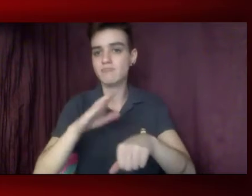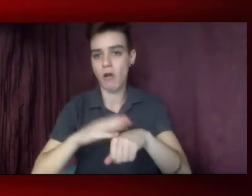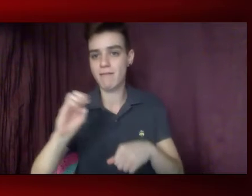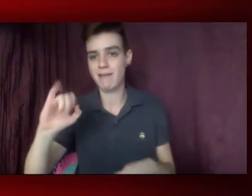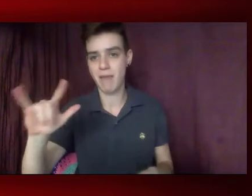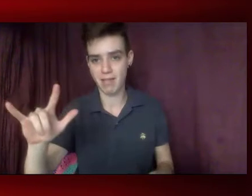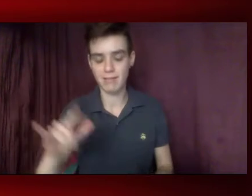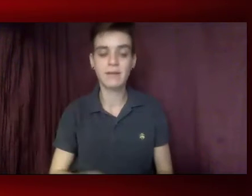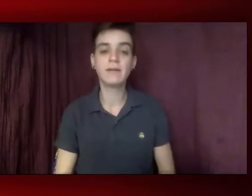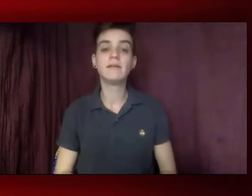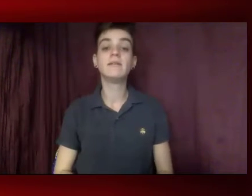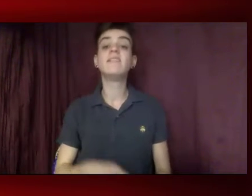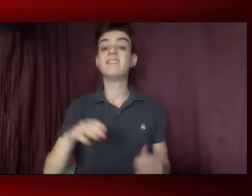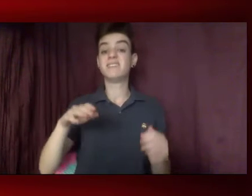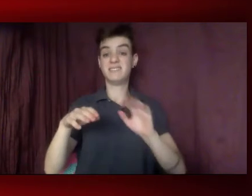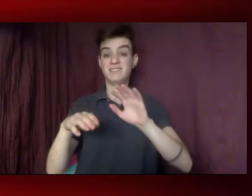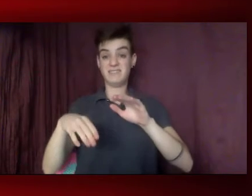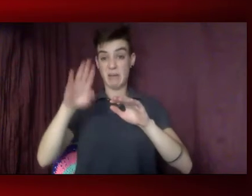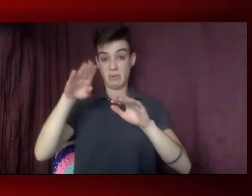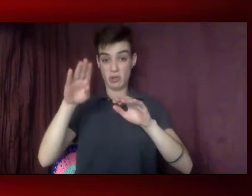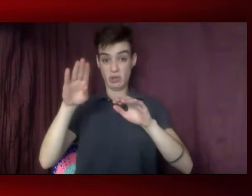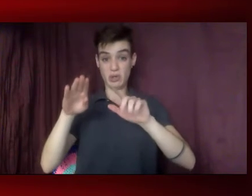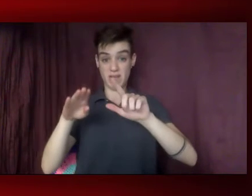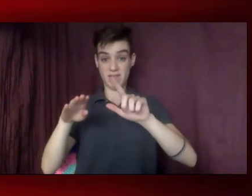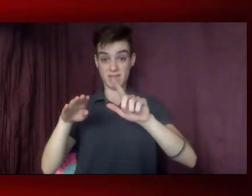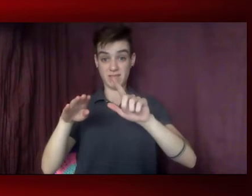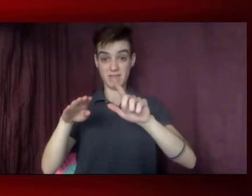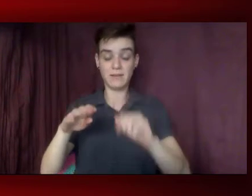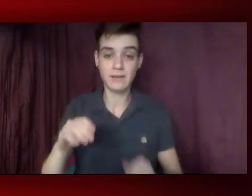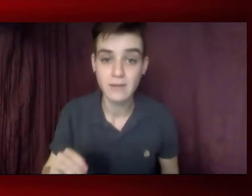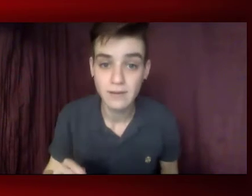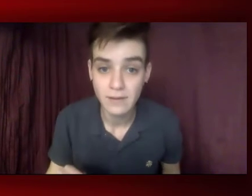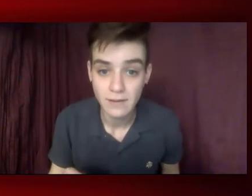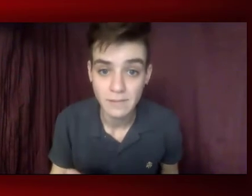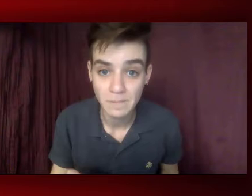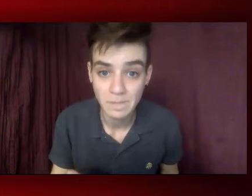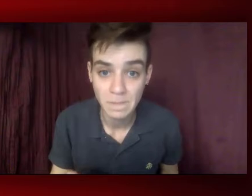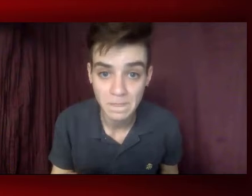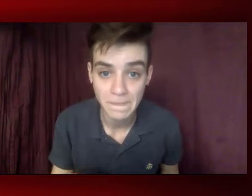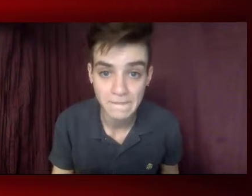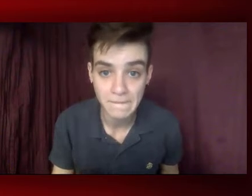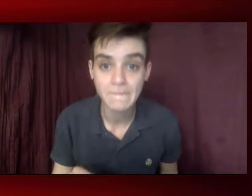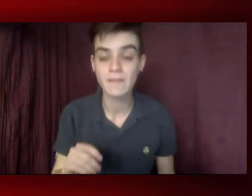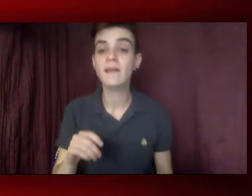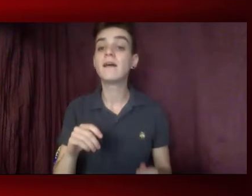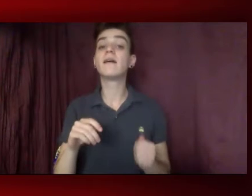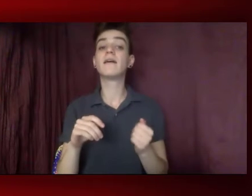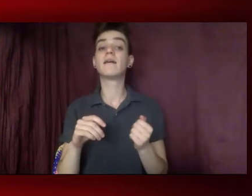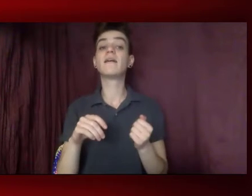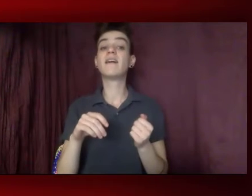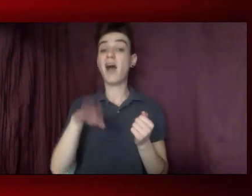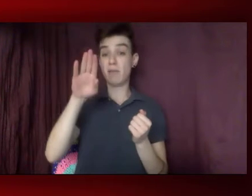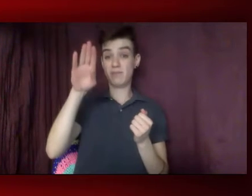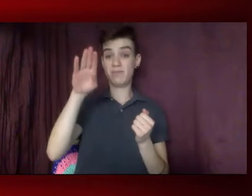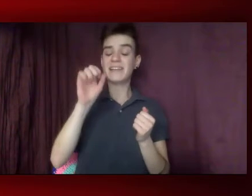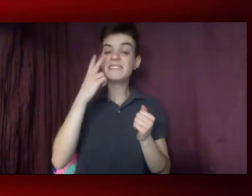together, including where I'm going to send you for your practice rooms so that you can meet each other tonight,